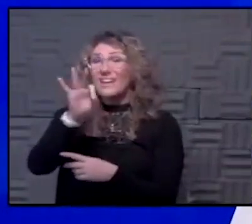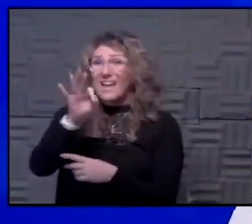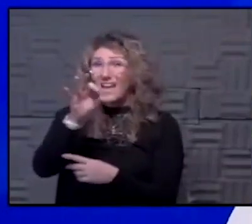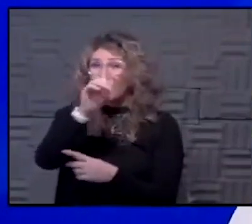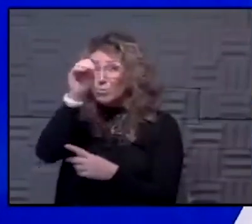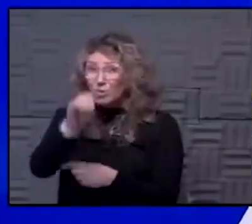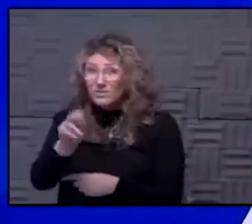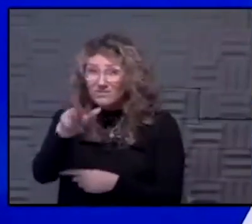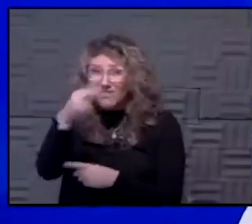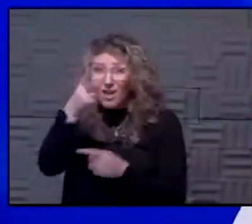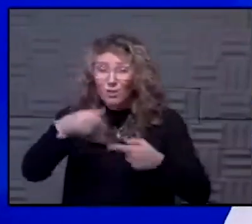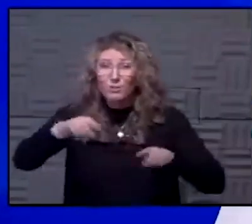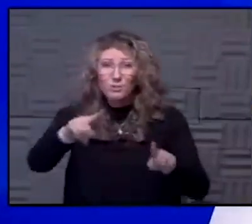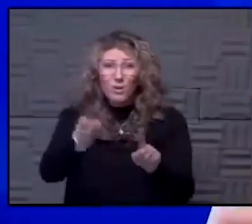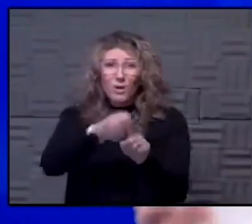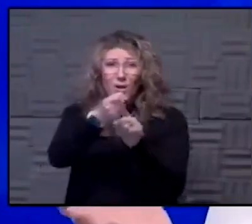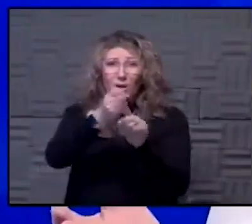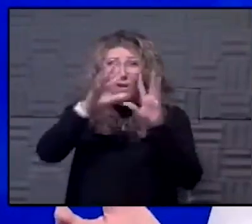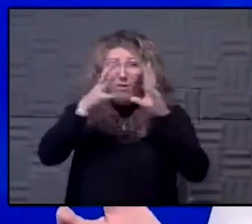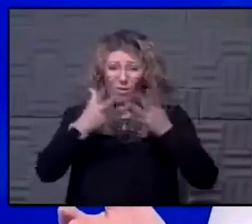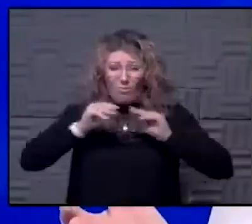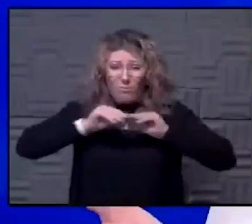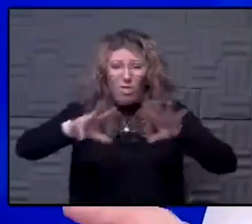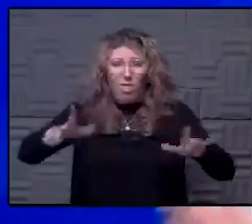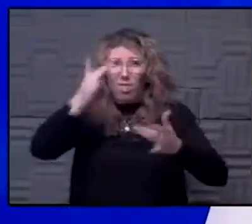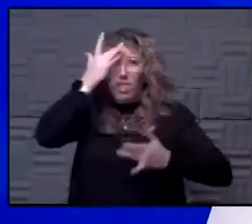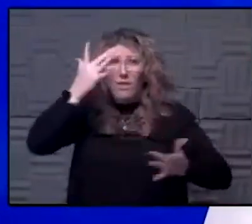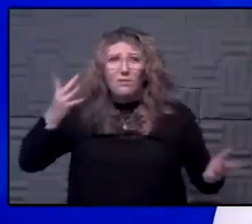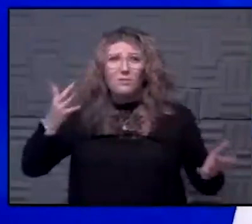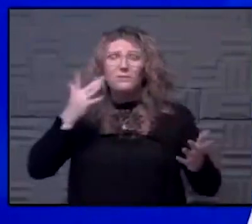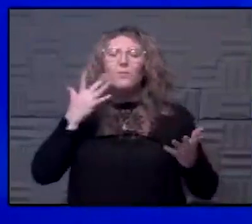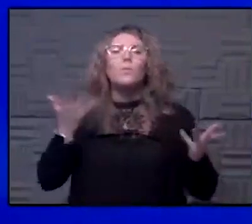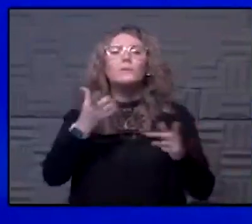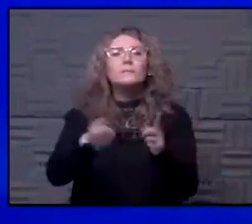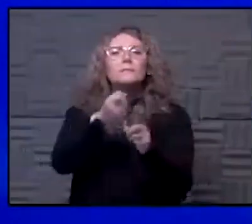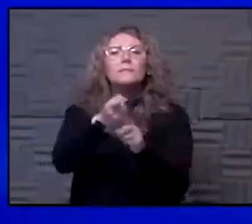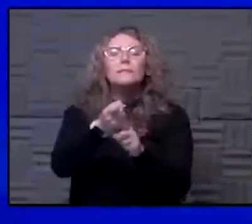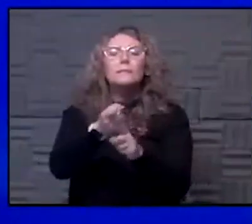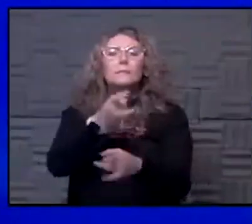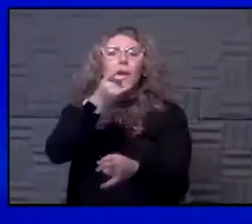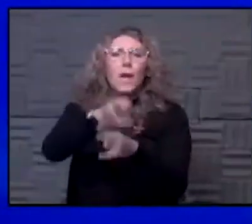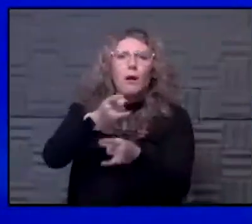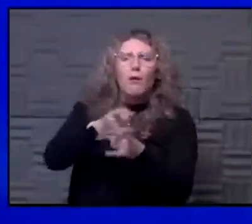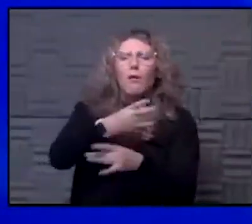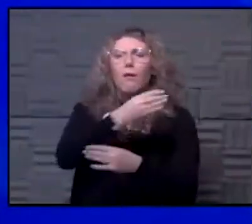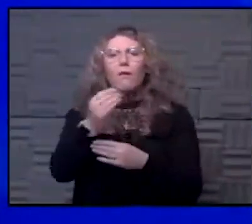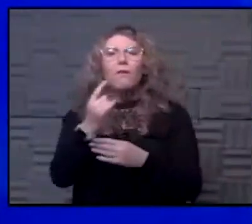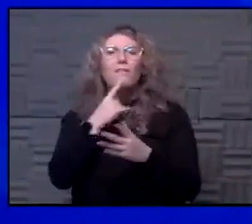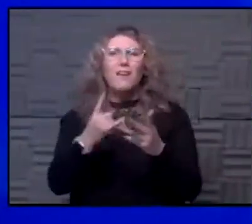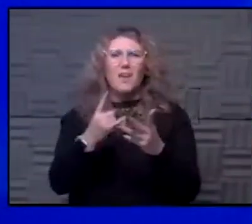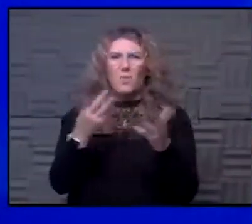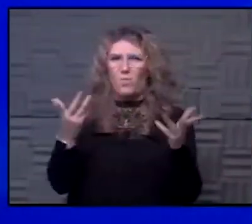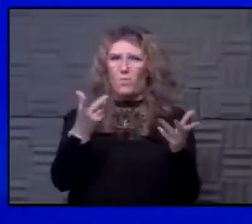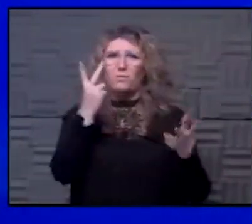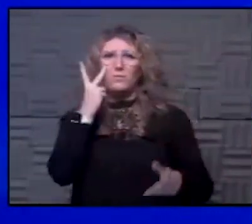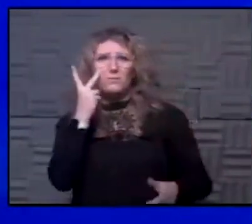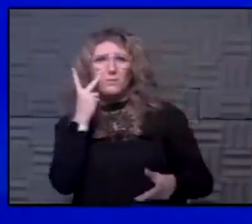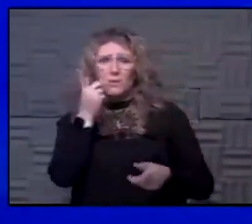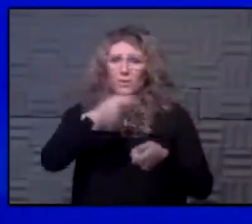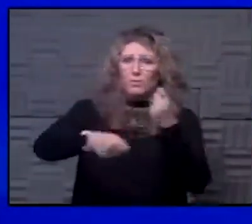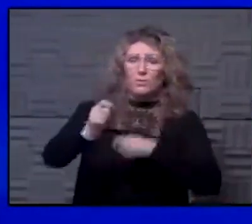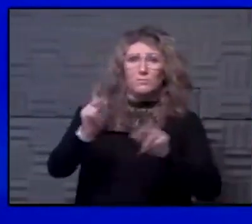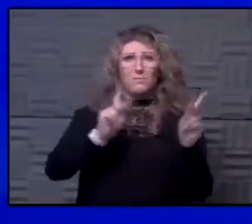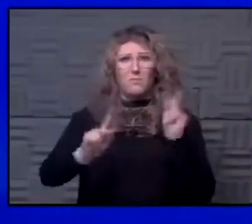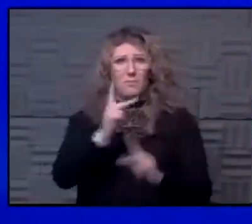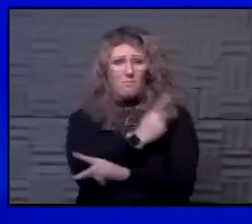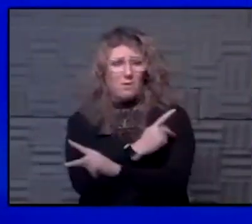that during the pandemic. So talk to us a little bit about the impact of alcohol, the pandemic, what are you seeing in the transplant population, and then we're going